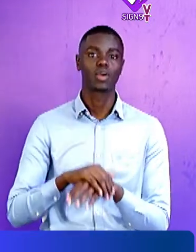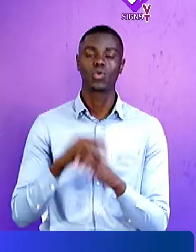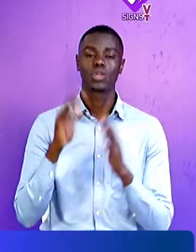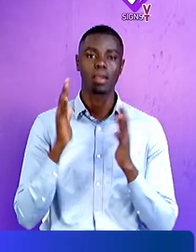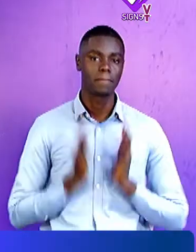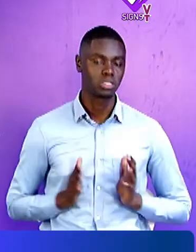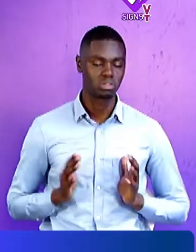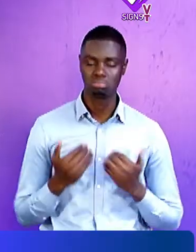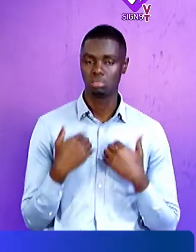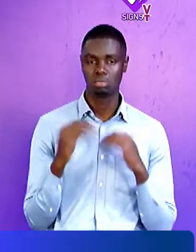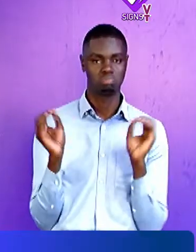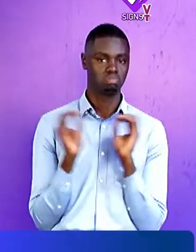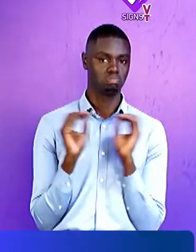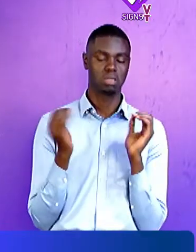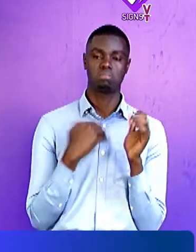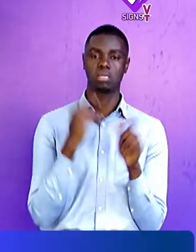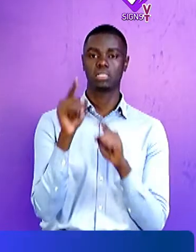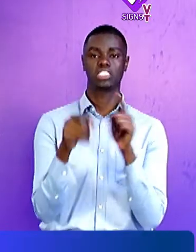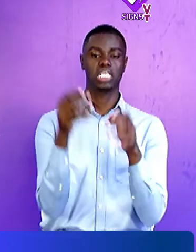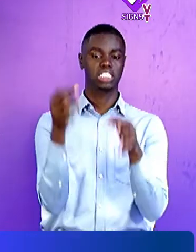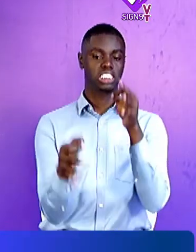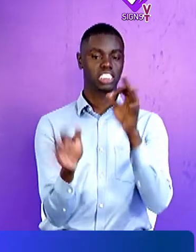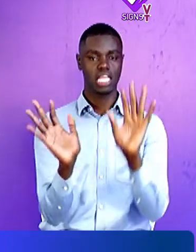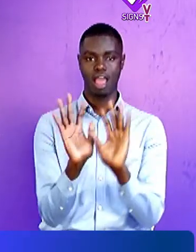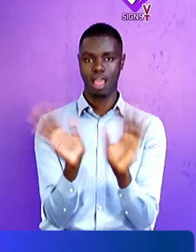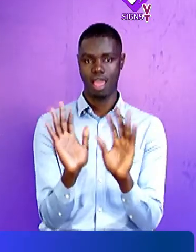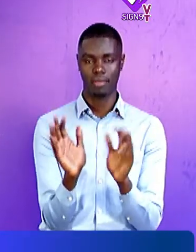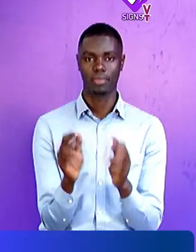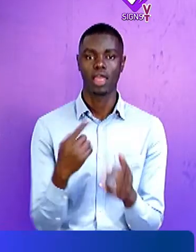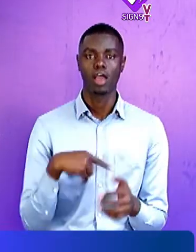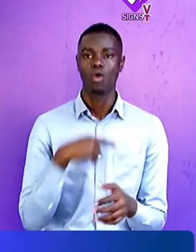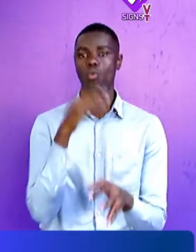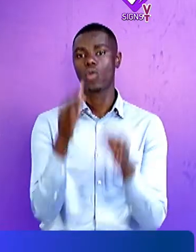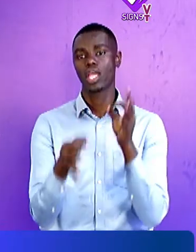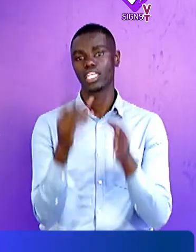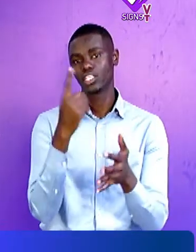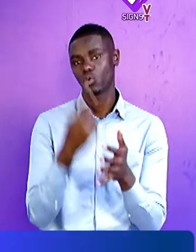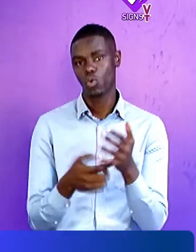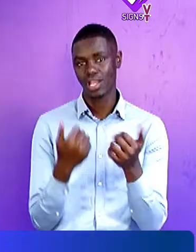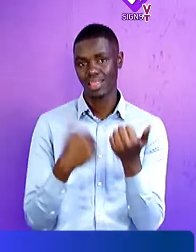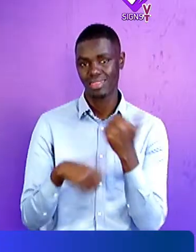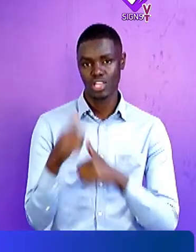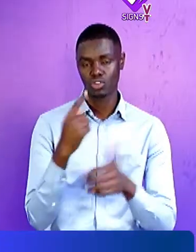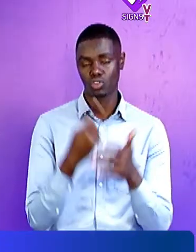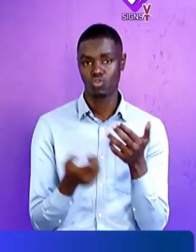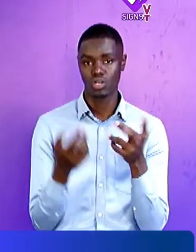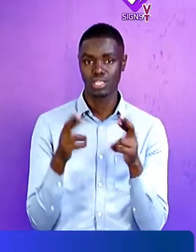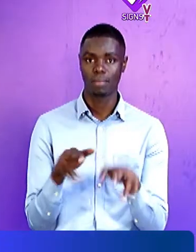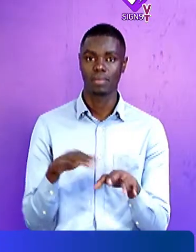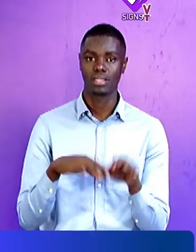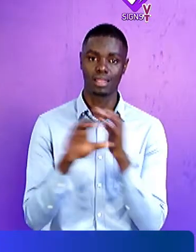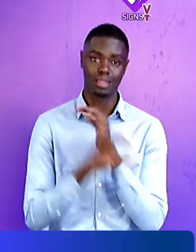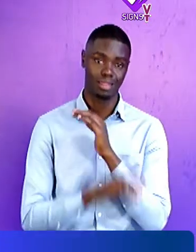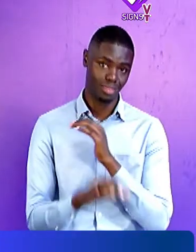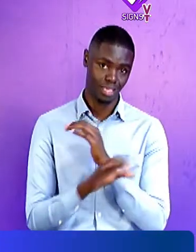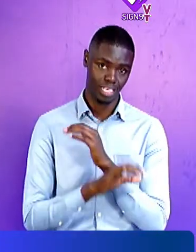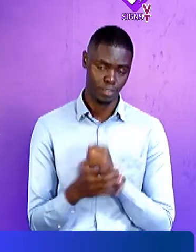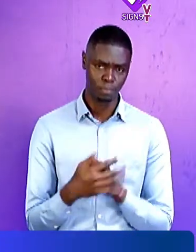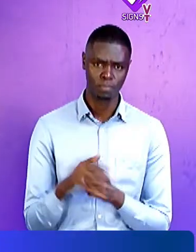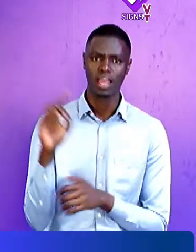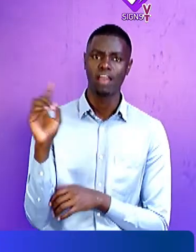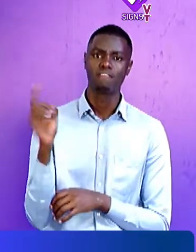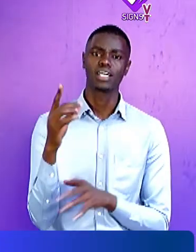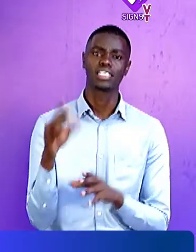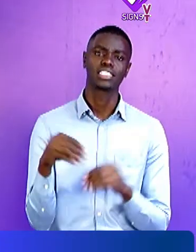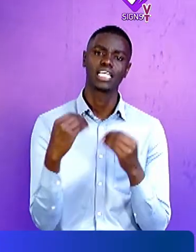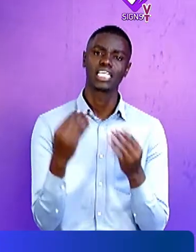know. I'm not here to judge him, but what we are judging is the actions of what is happening in the country. First of all, give me